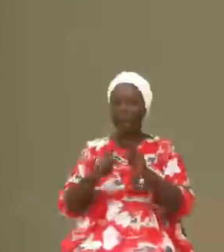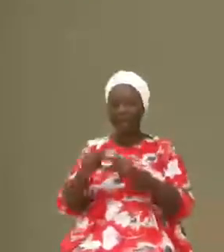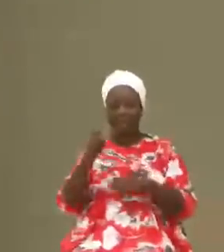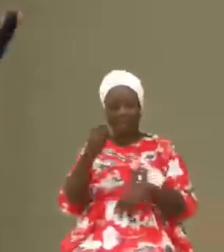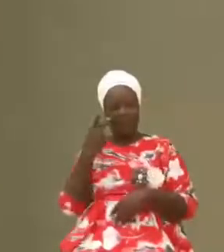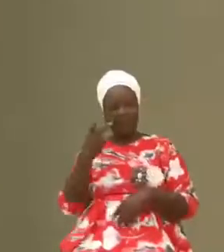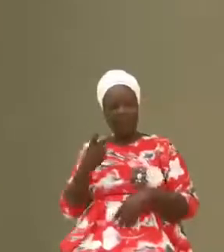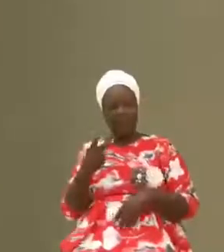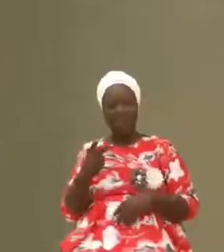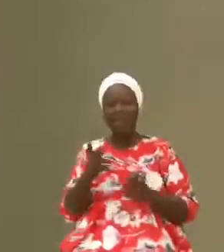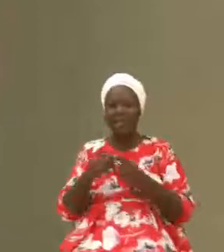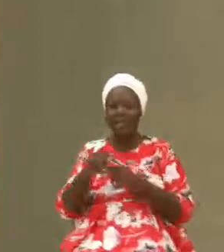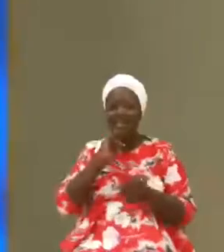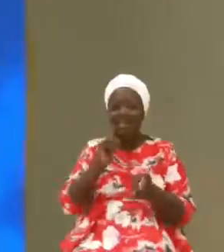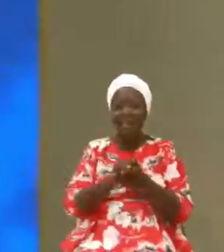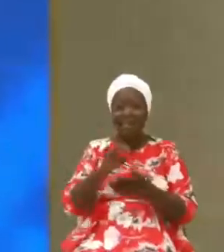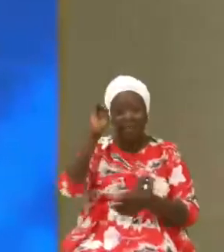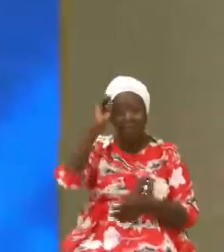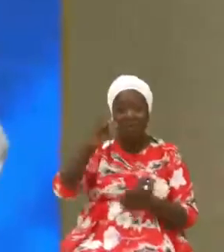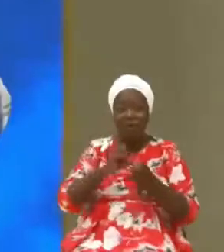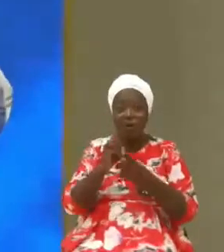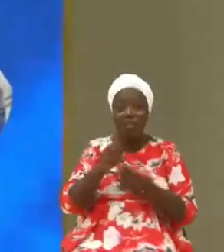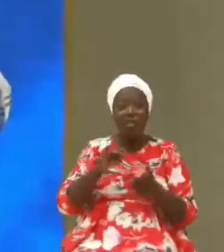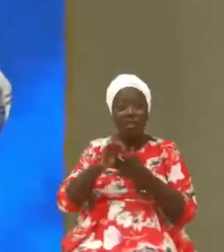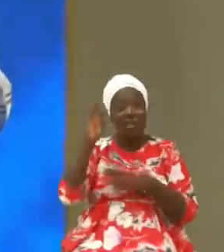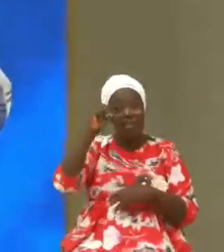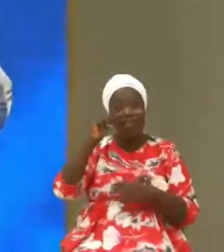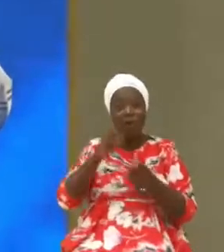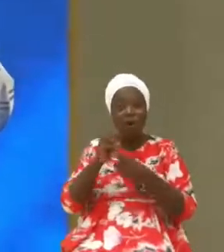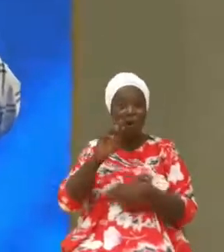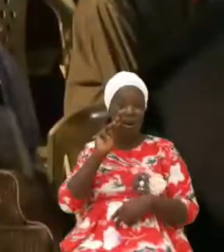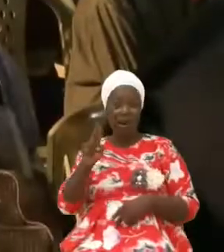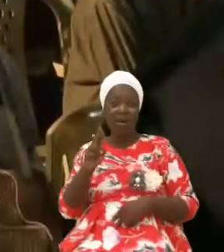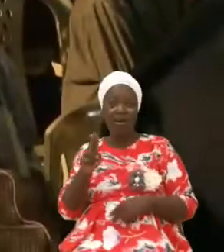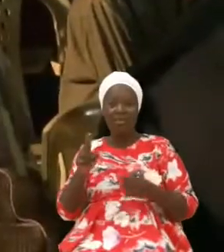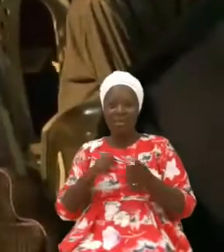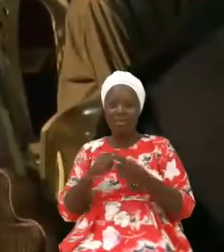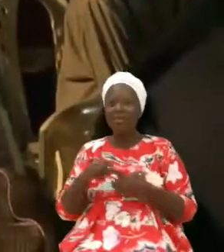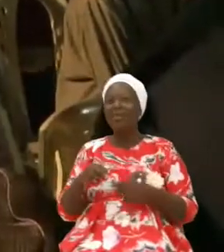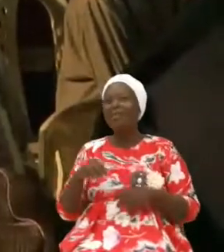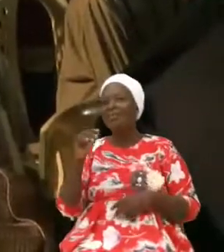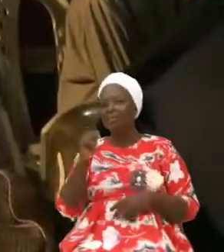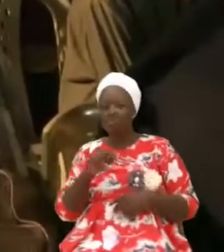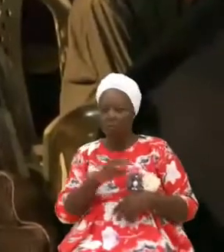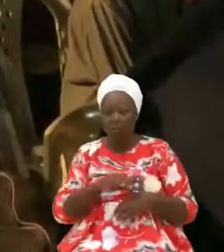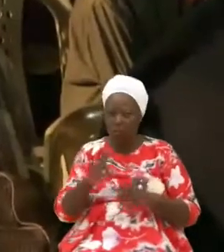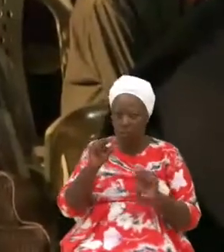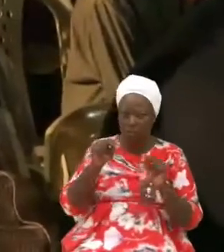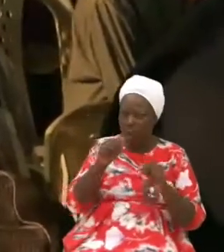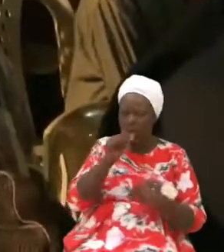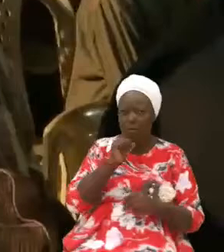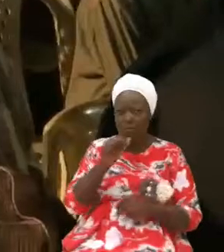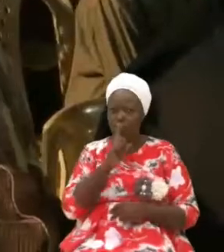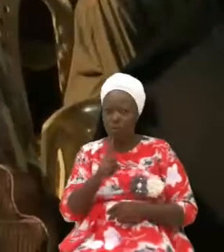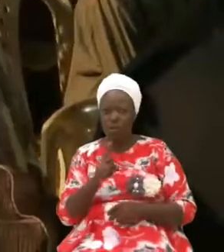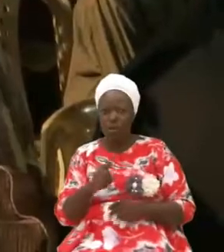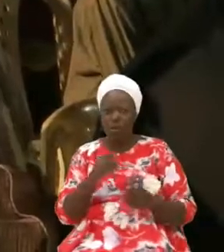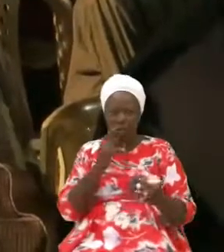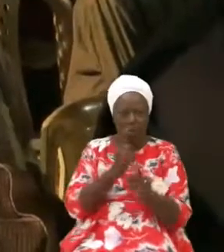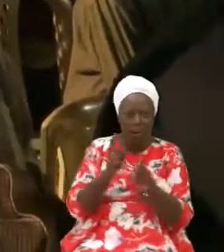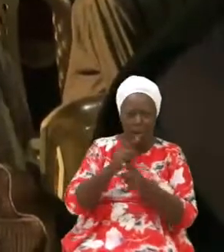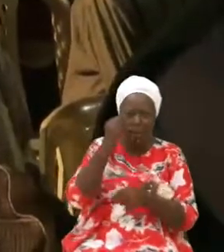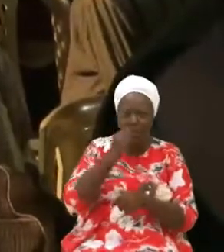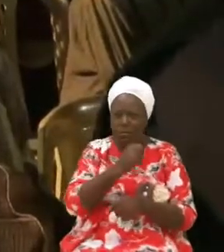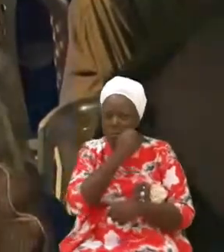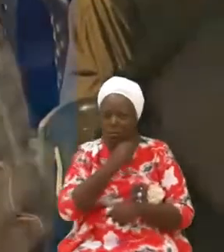run, you'll find people will say, is that him? Is that her? They say, no. It's like his twin